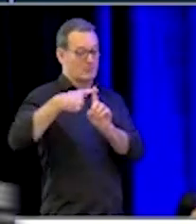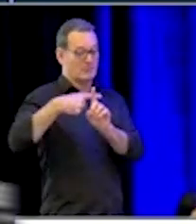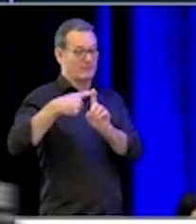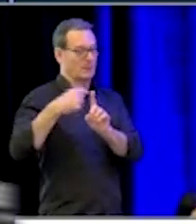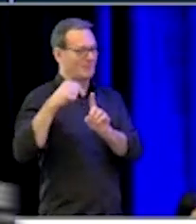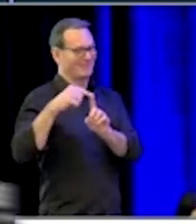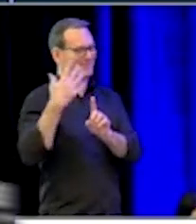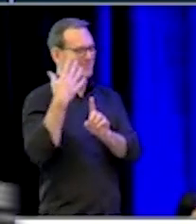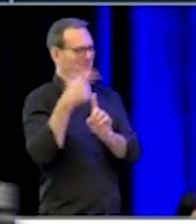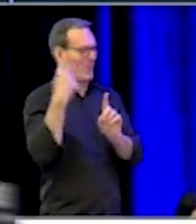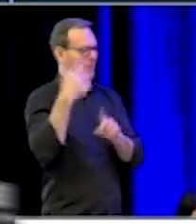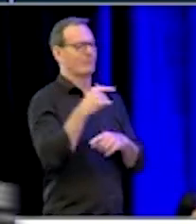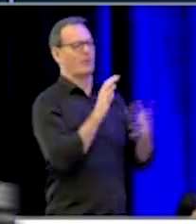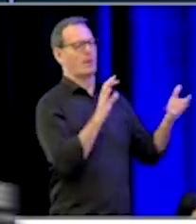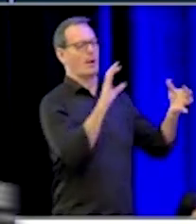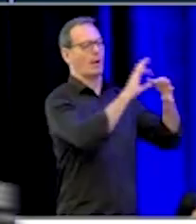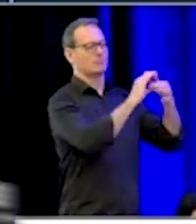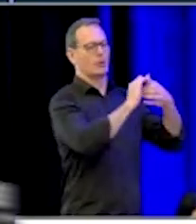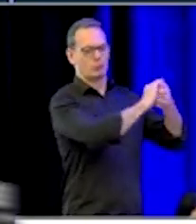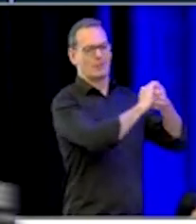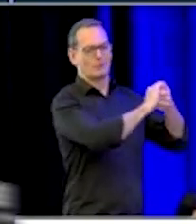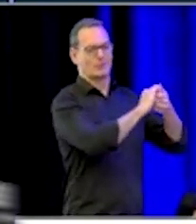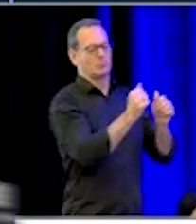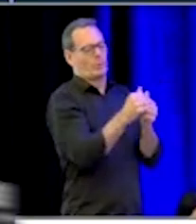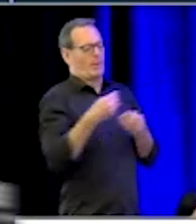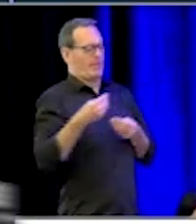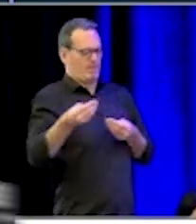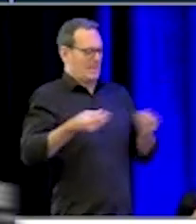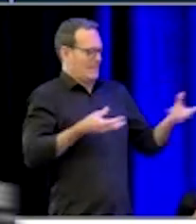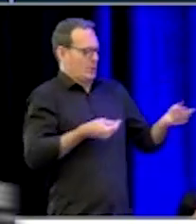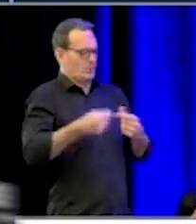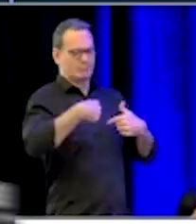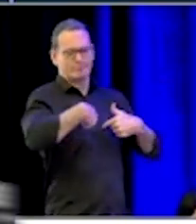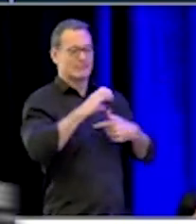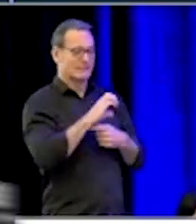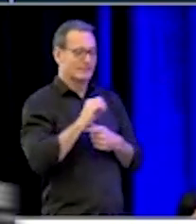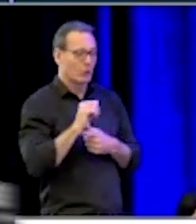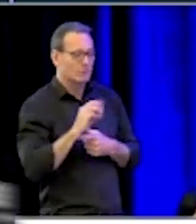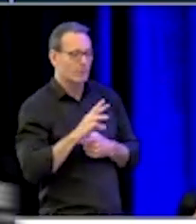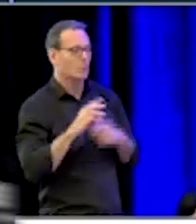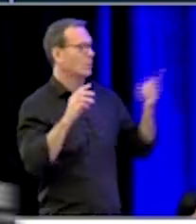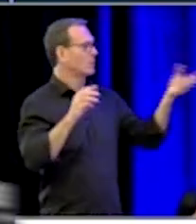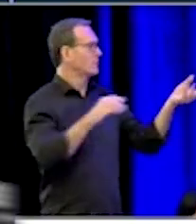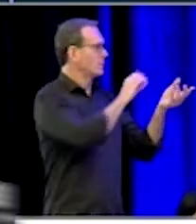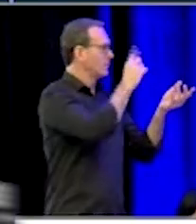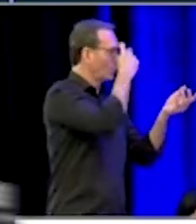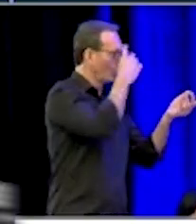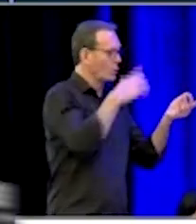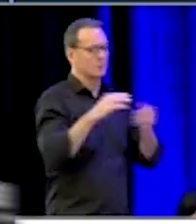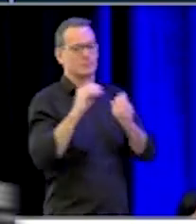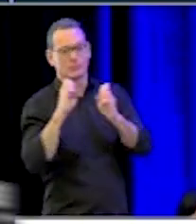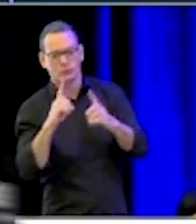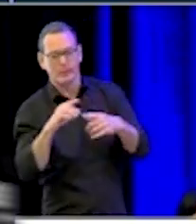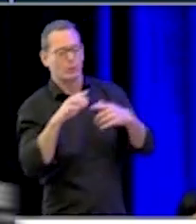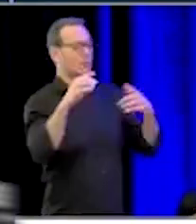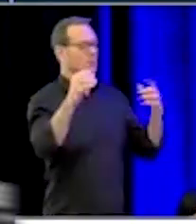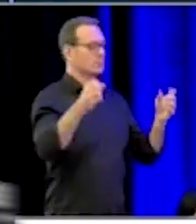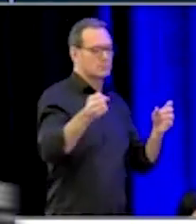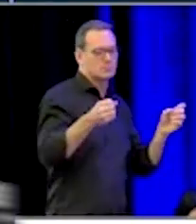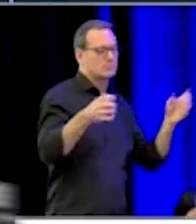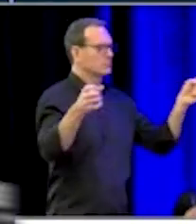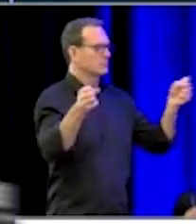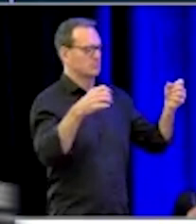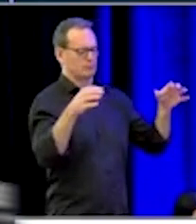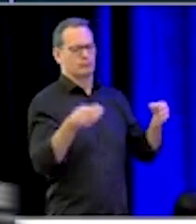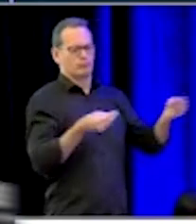relationships among intermediaries, such as ourselves, training organizations, and employers. We have a wonderful